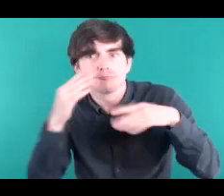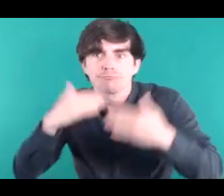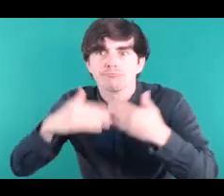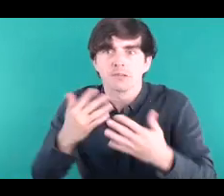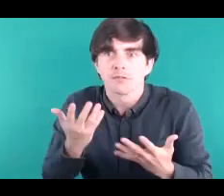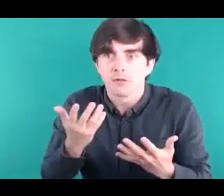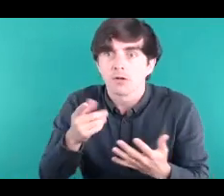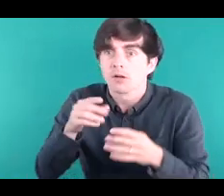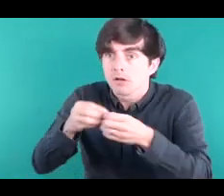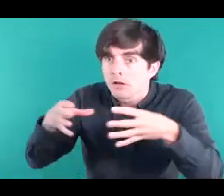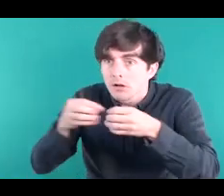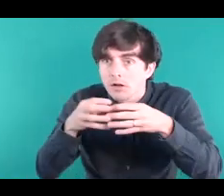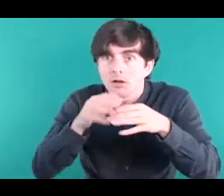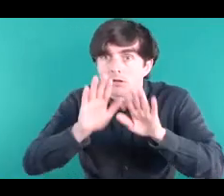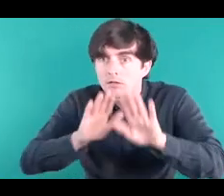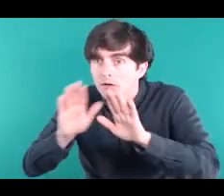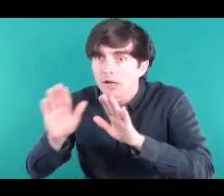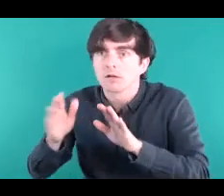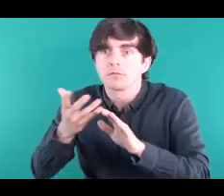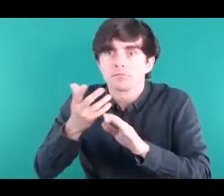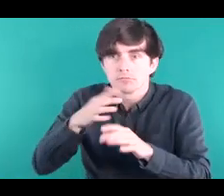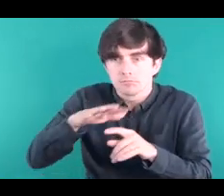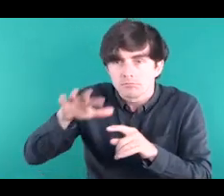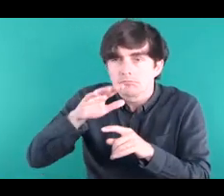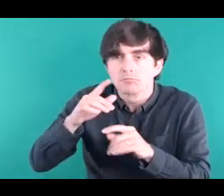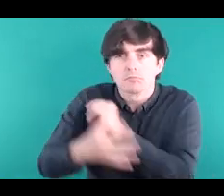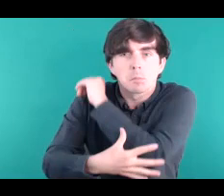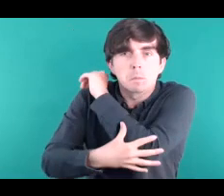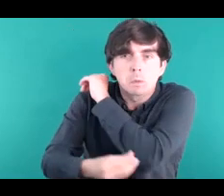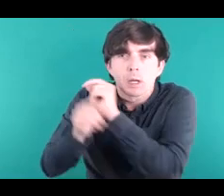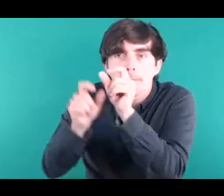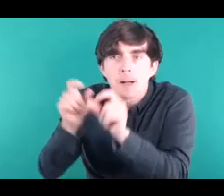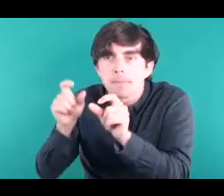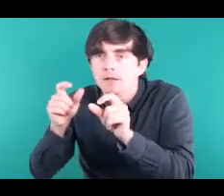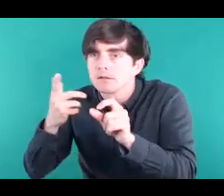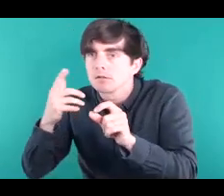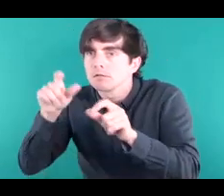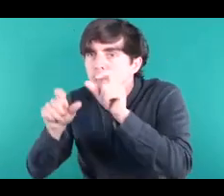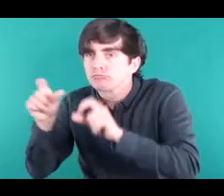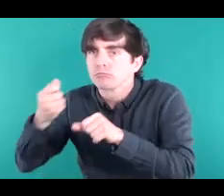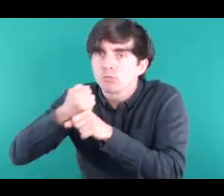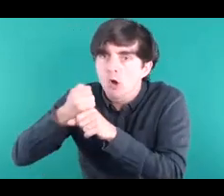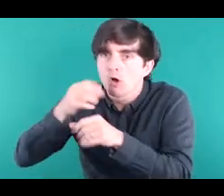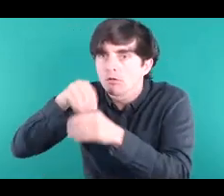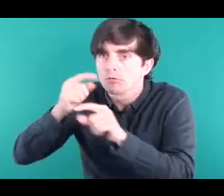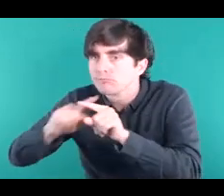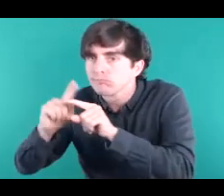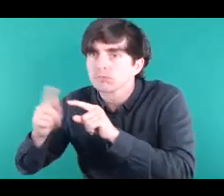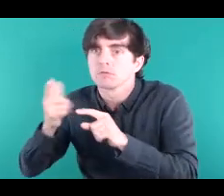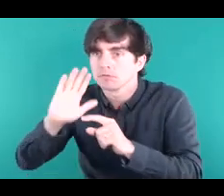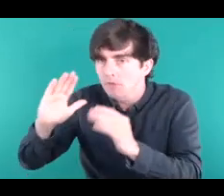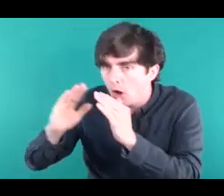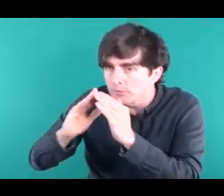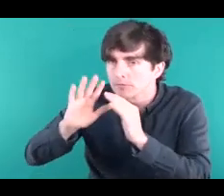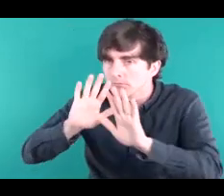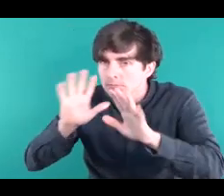many DPOs were mentioning some efforts, for instance, asking DPOs about the list of people with disabilities to